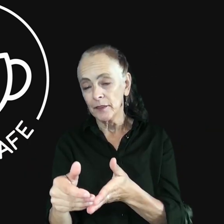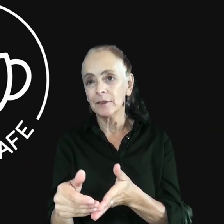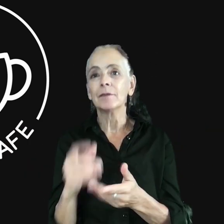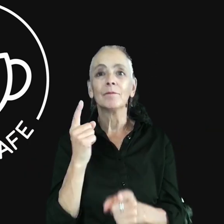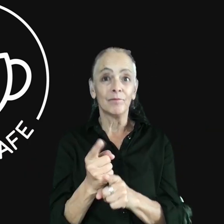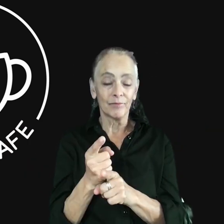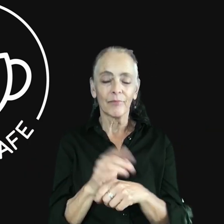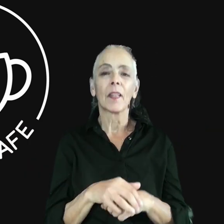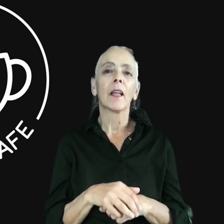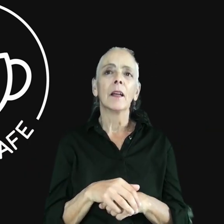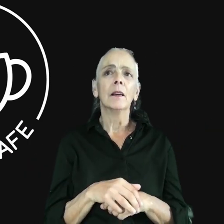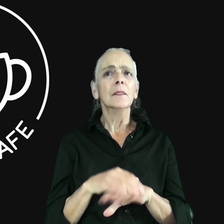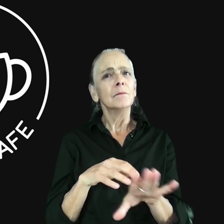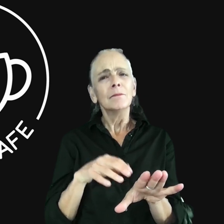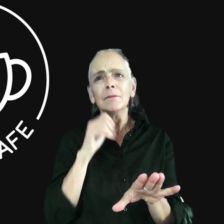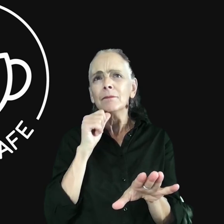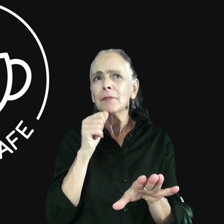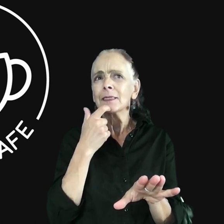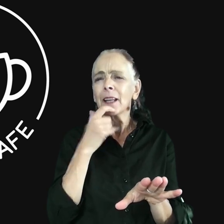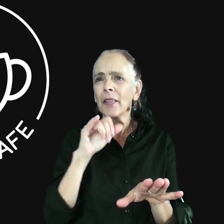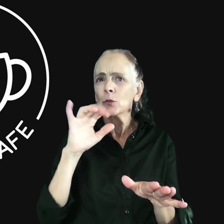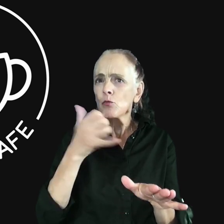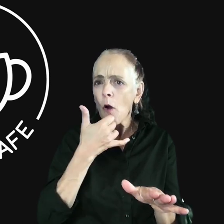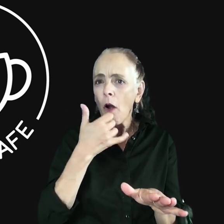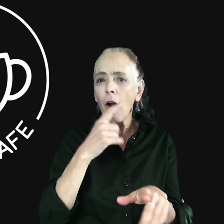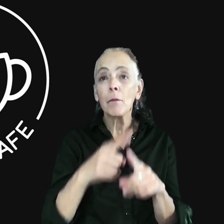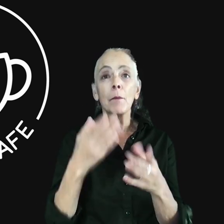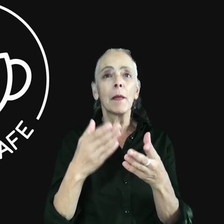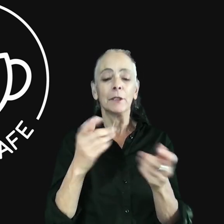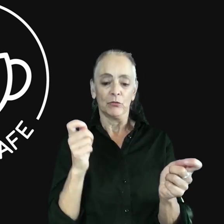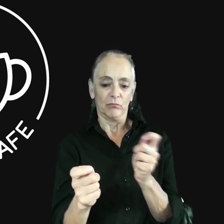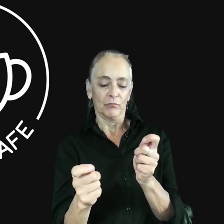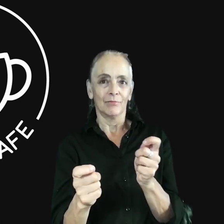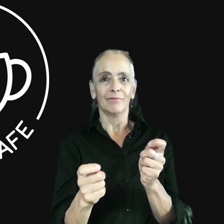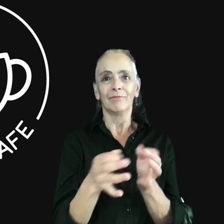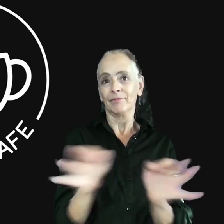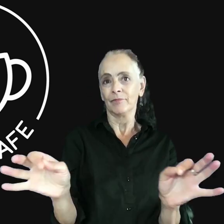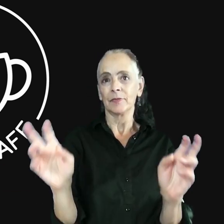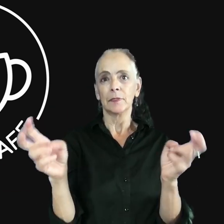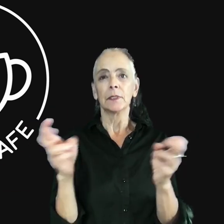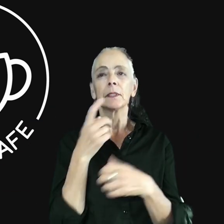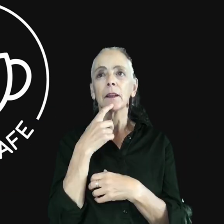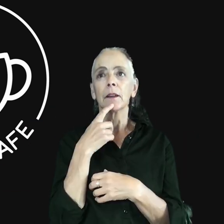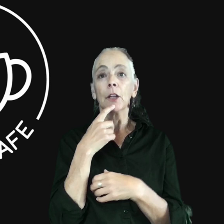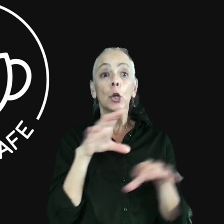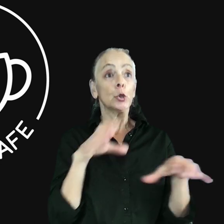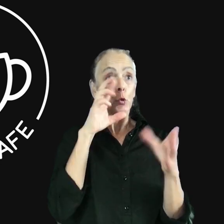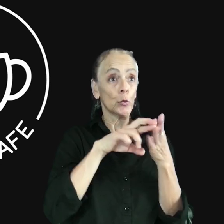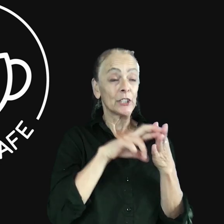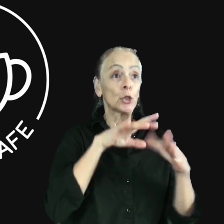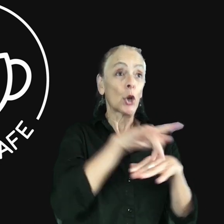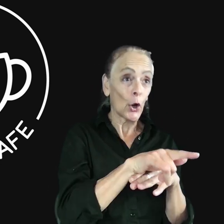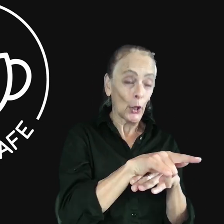it's not a wrong sentence but uh maybe we should phrase it differently like uh do research early do